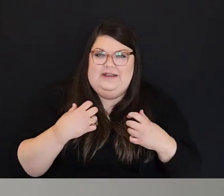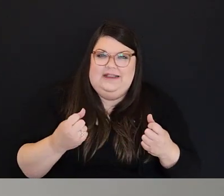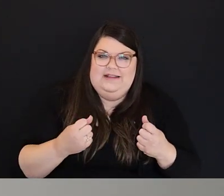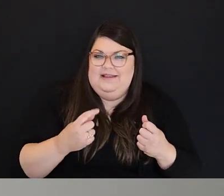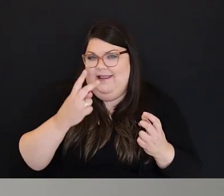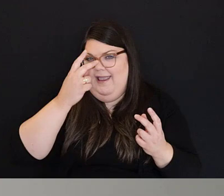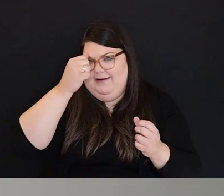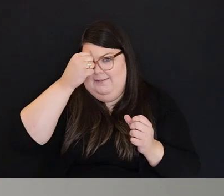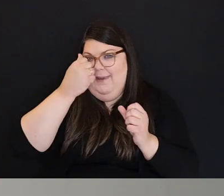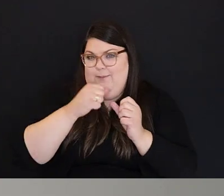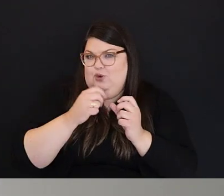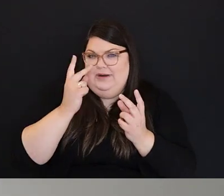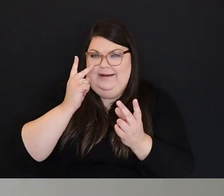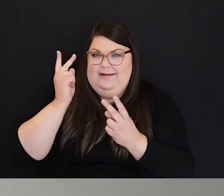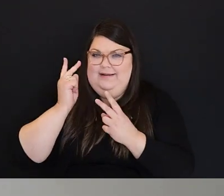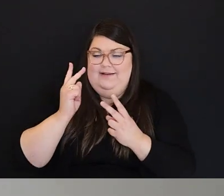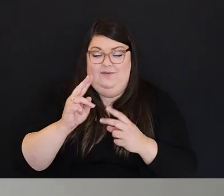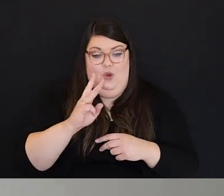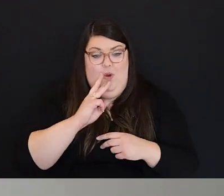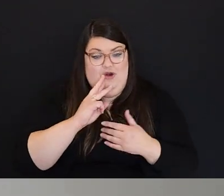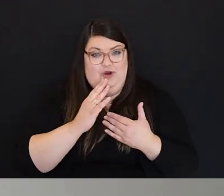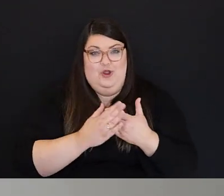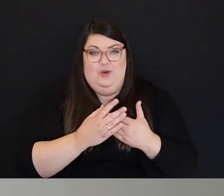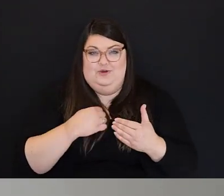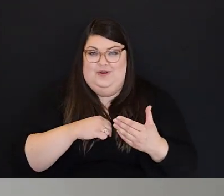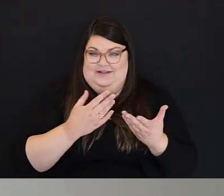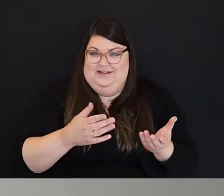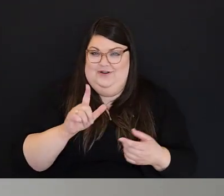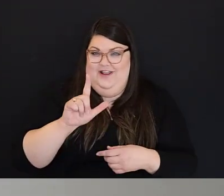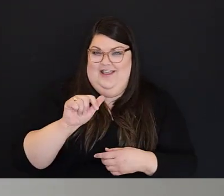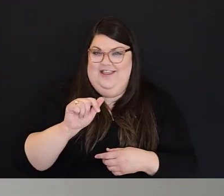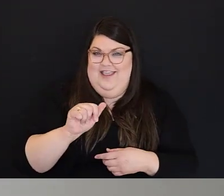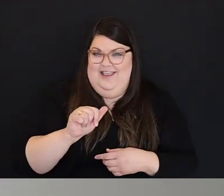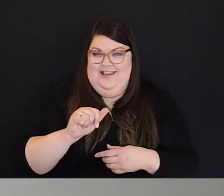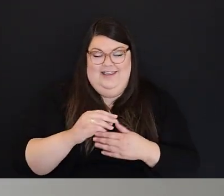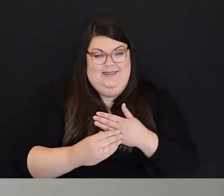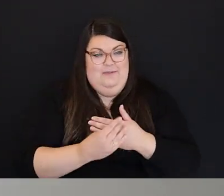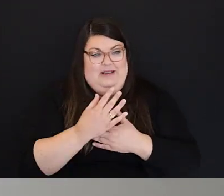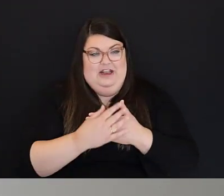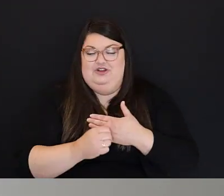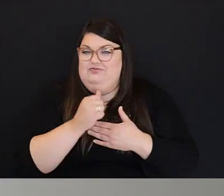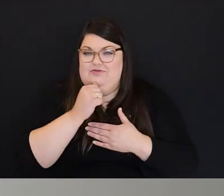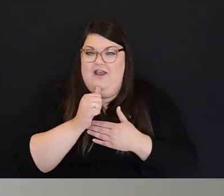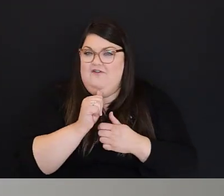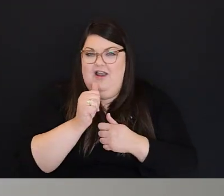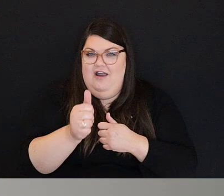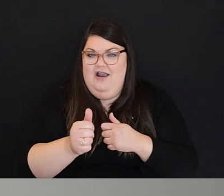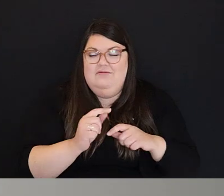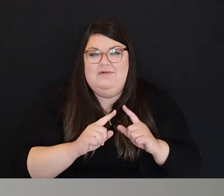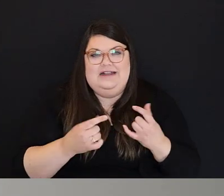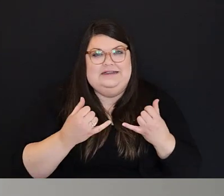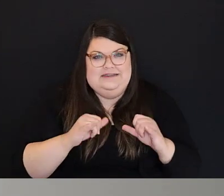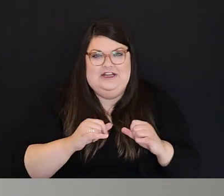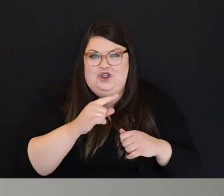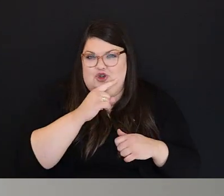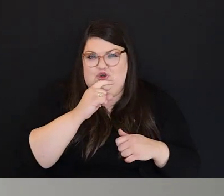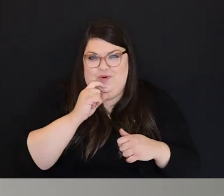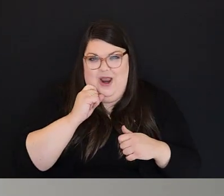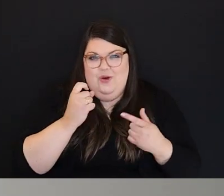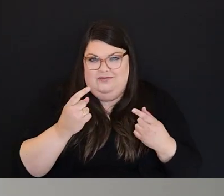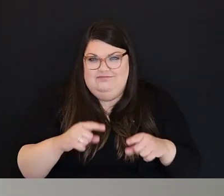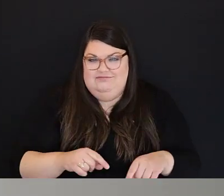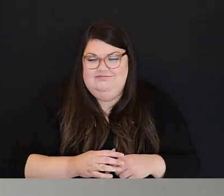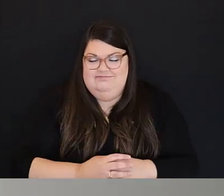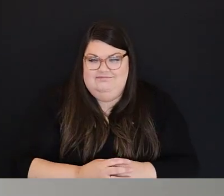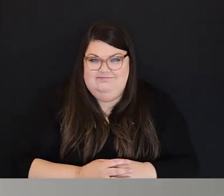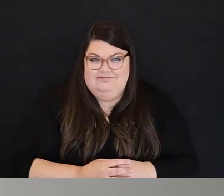memory, the water is so close to us in LA. The beach is not that far away, but yet there's still drought.